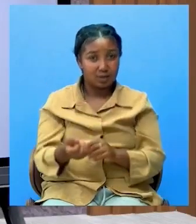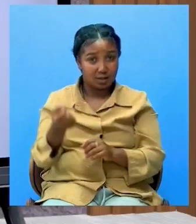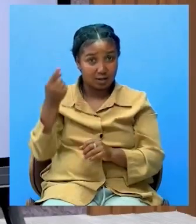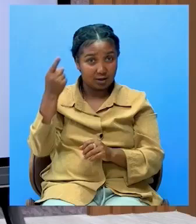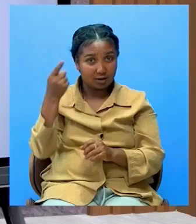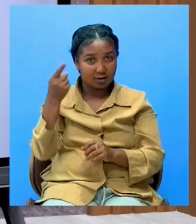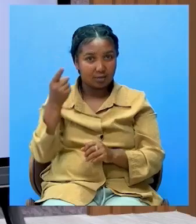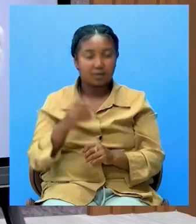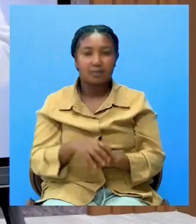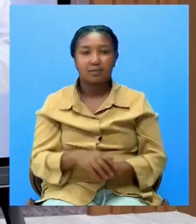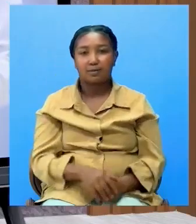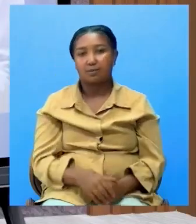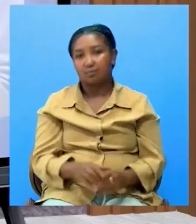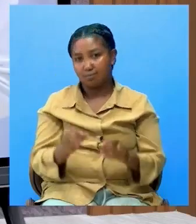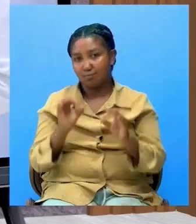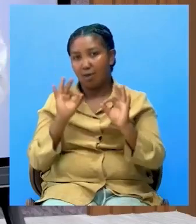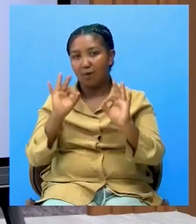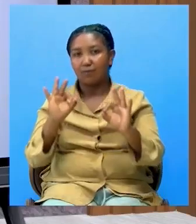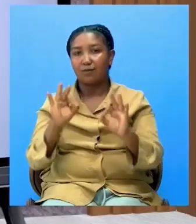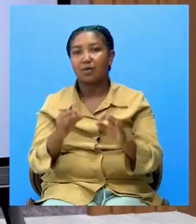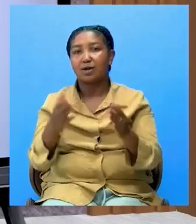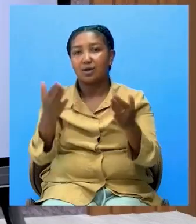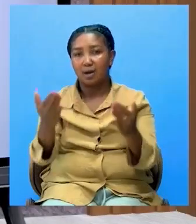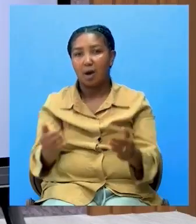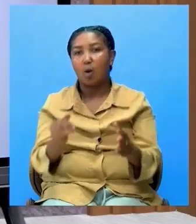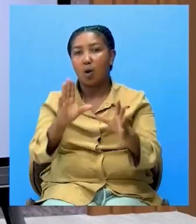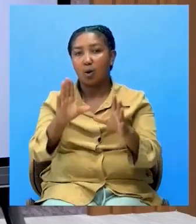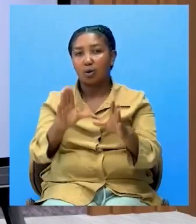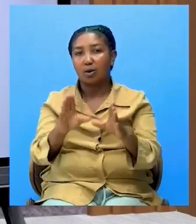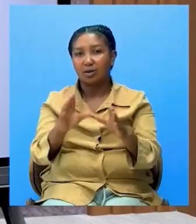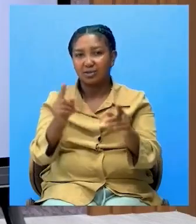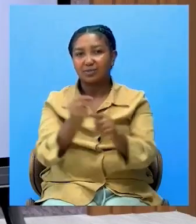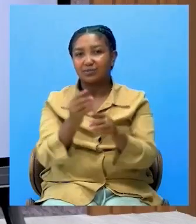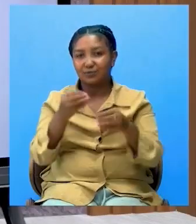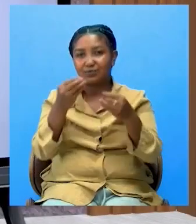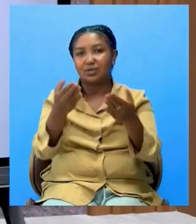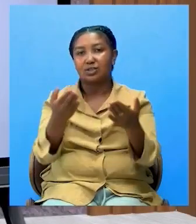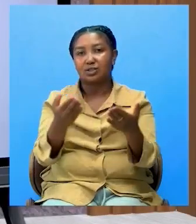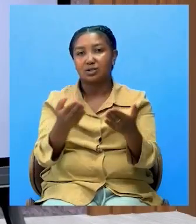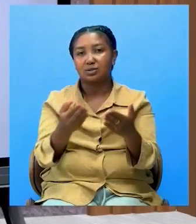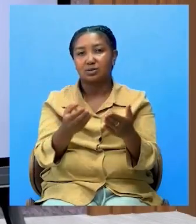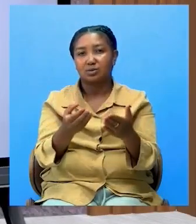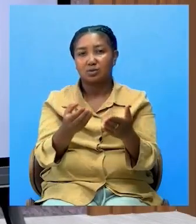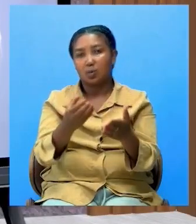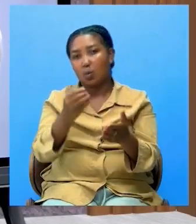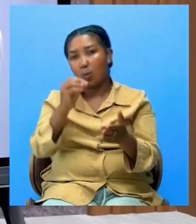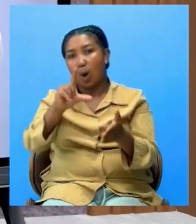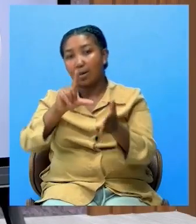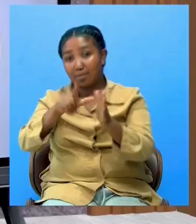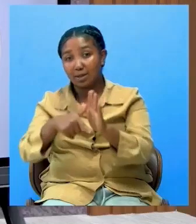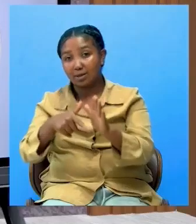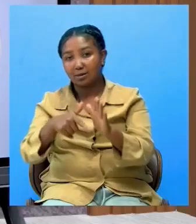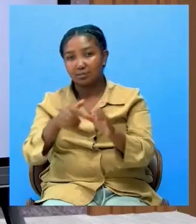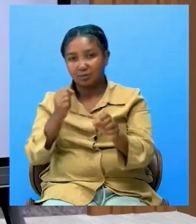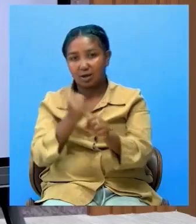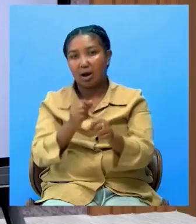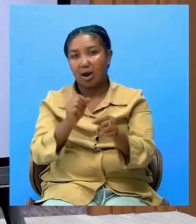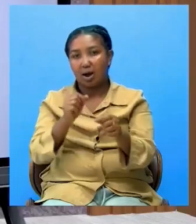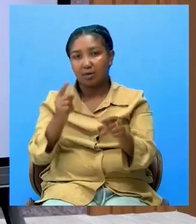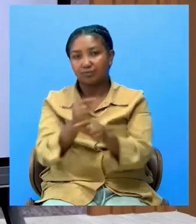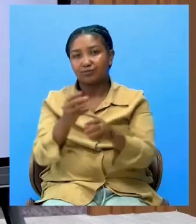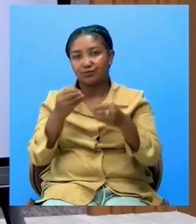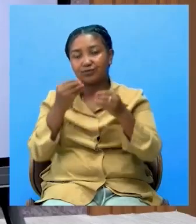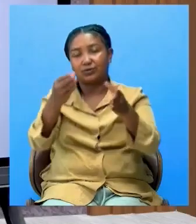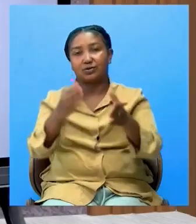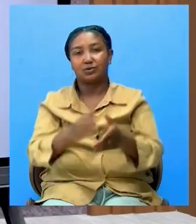clear? Bravo. Now I want to give you an activity which should be done within 1 or